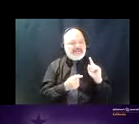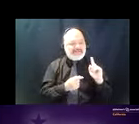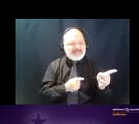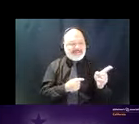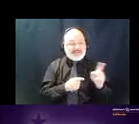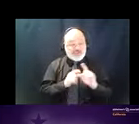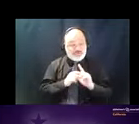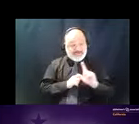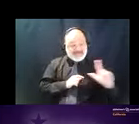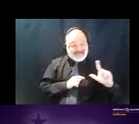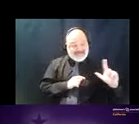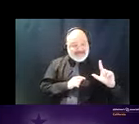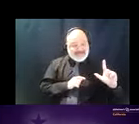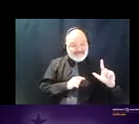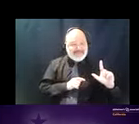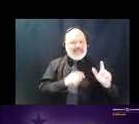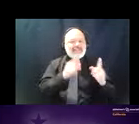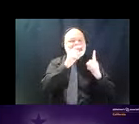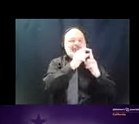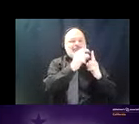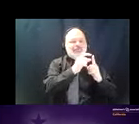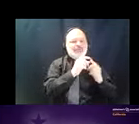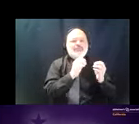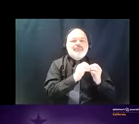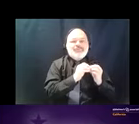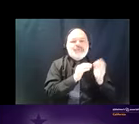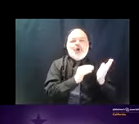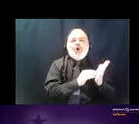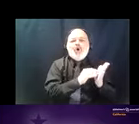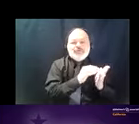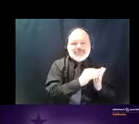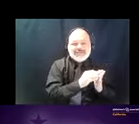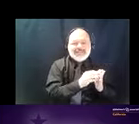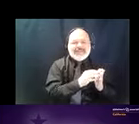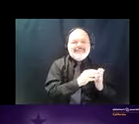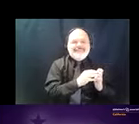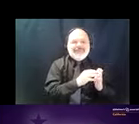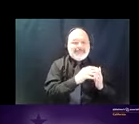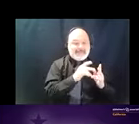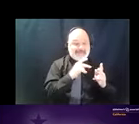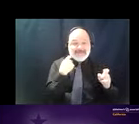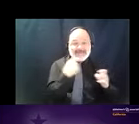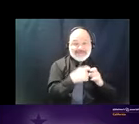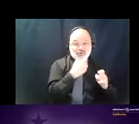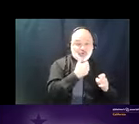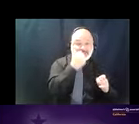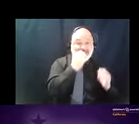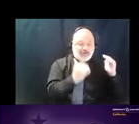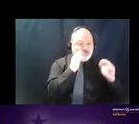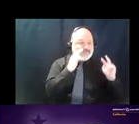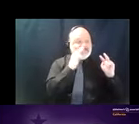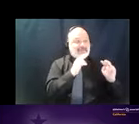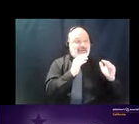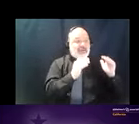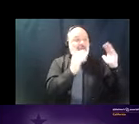left are the words most frequently that came to mind to Latino older adults when they heard the